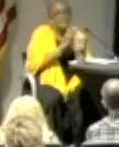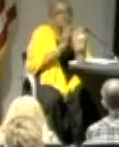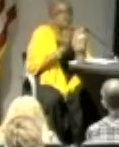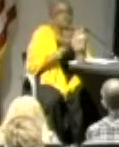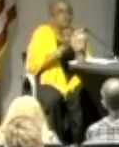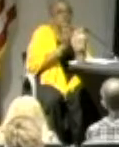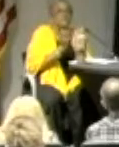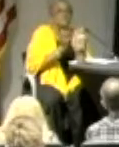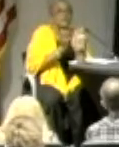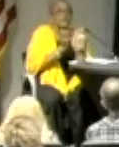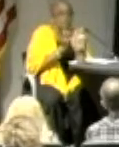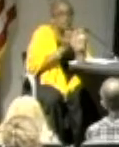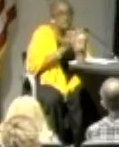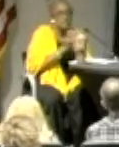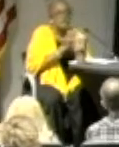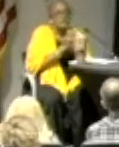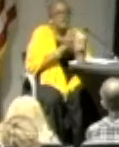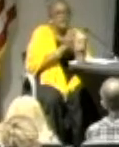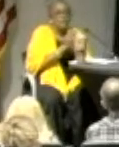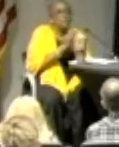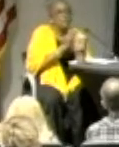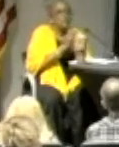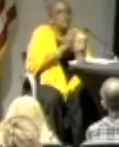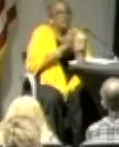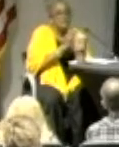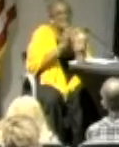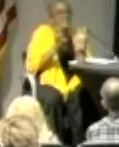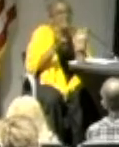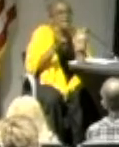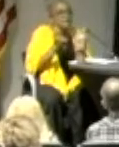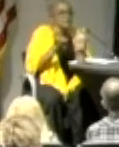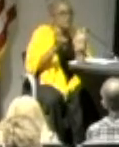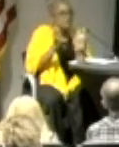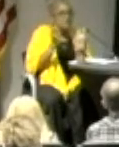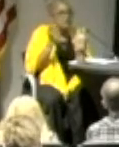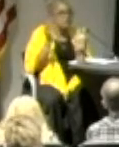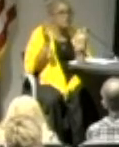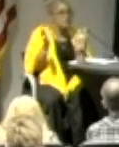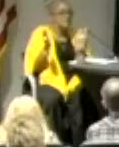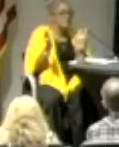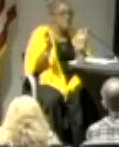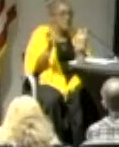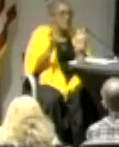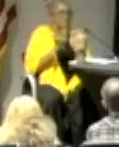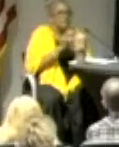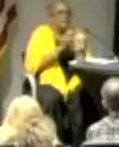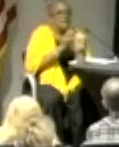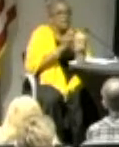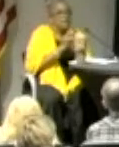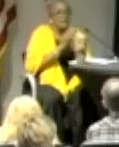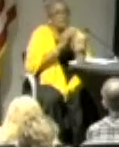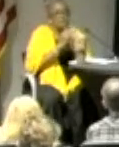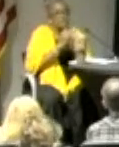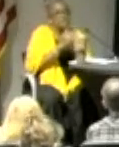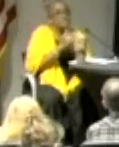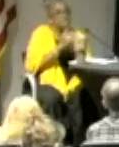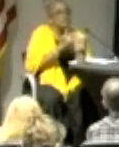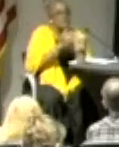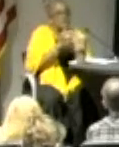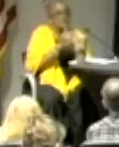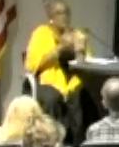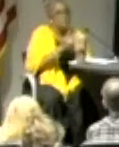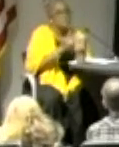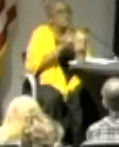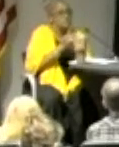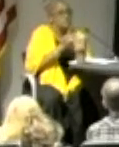actually statutorily defined for us. We are the state college of the state of Nevada, and we have a very